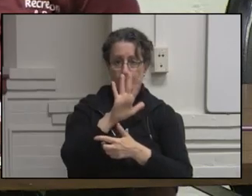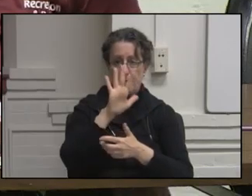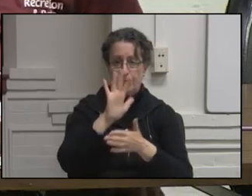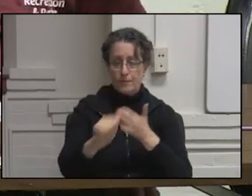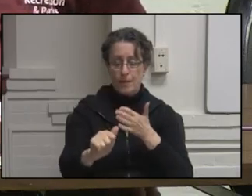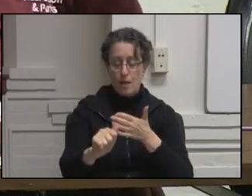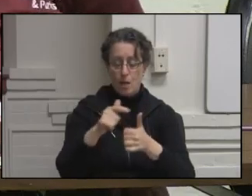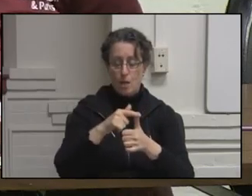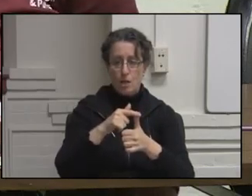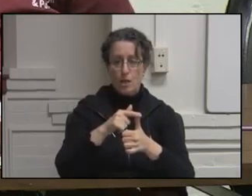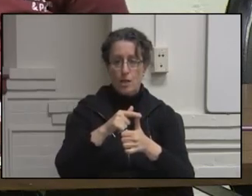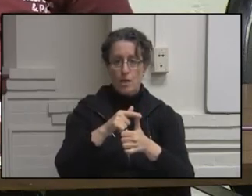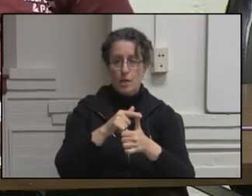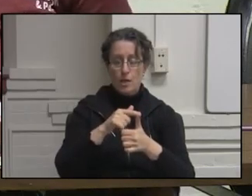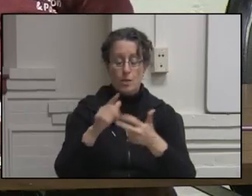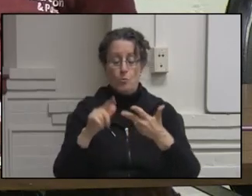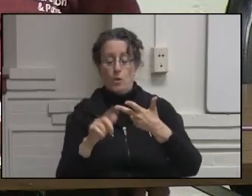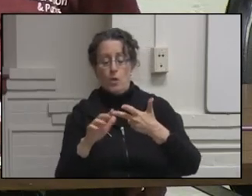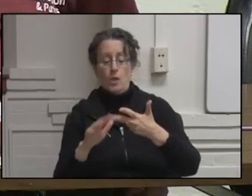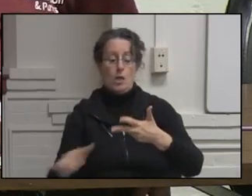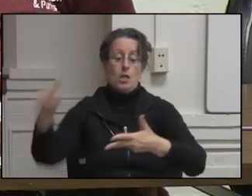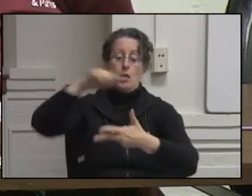$284,895 to